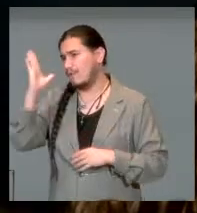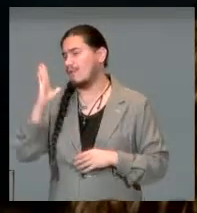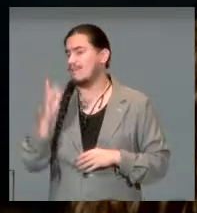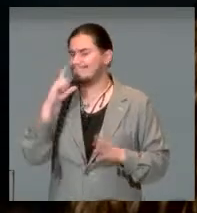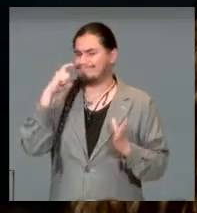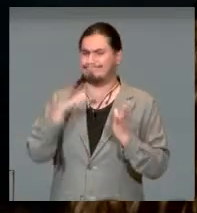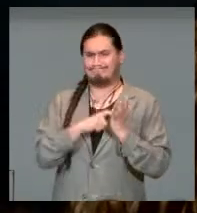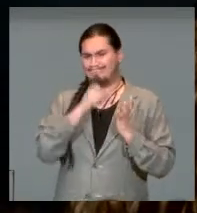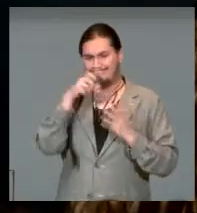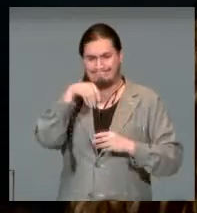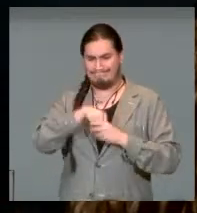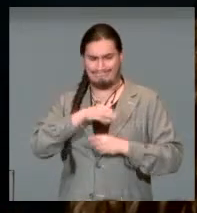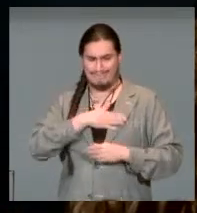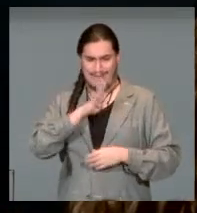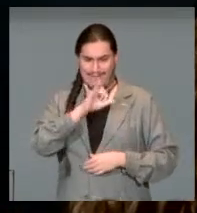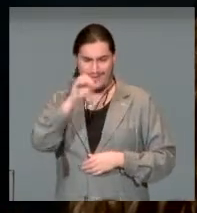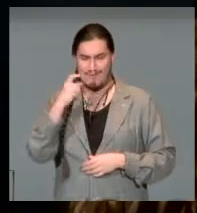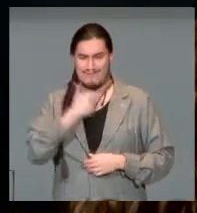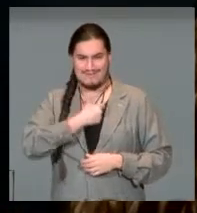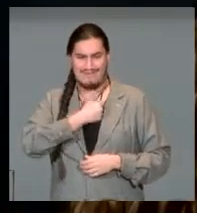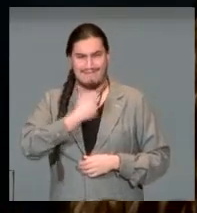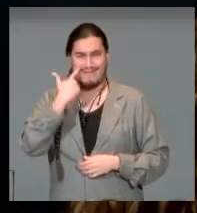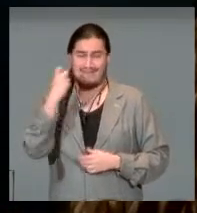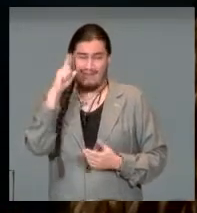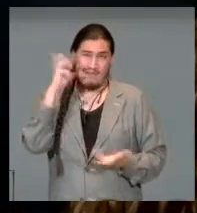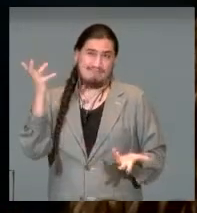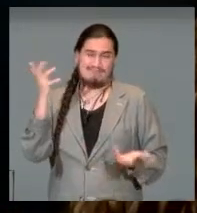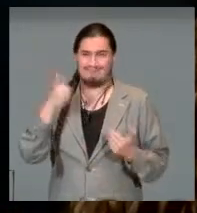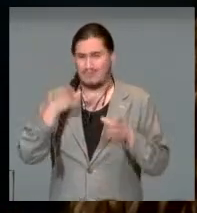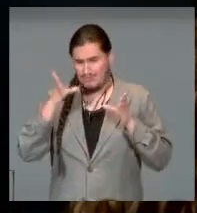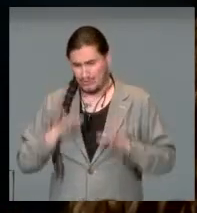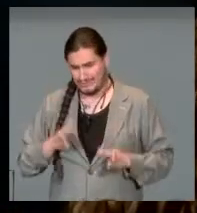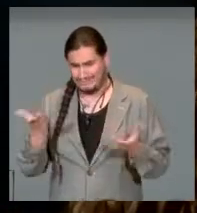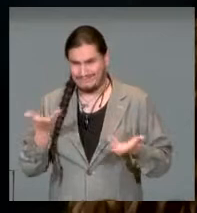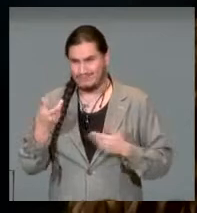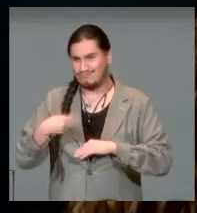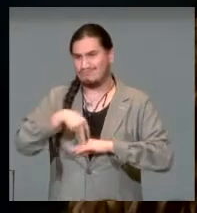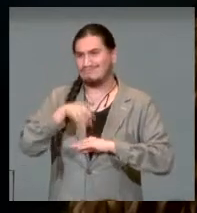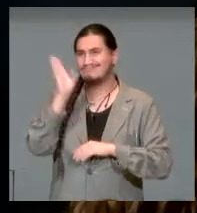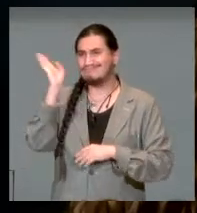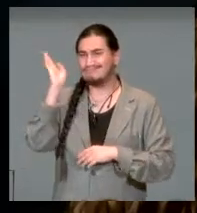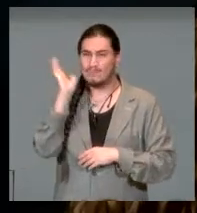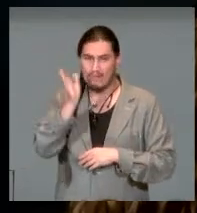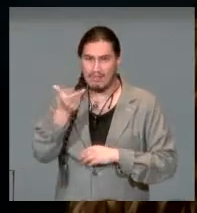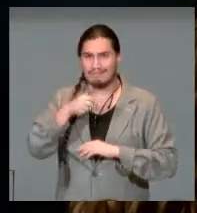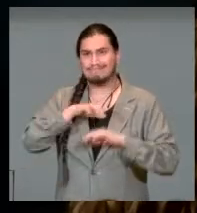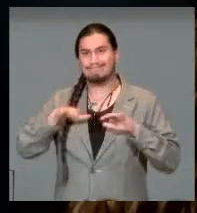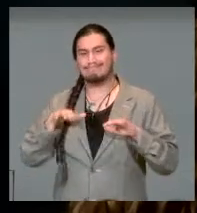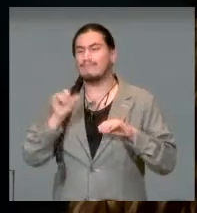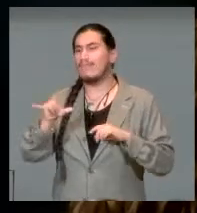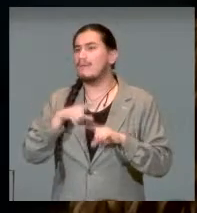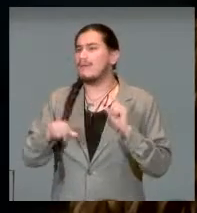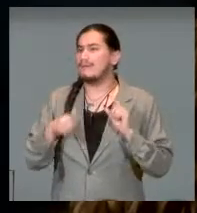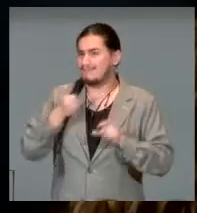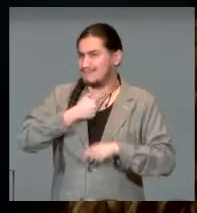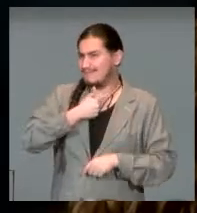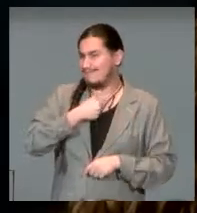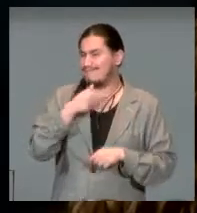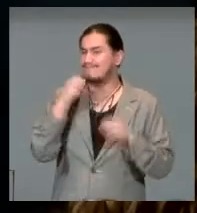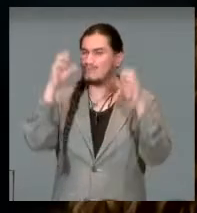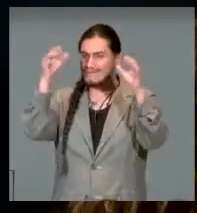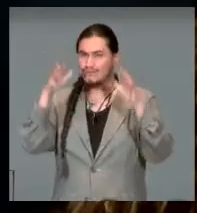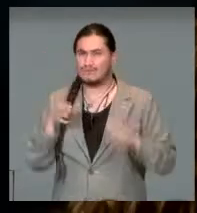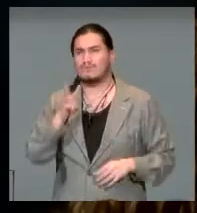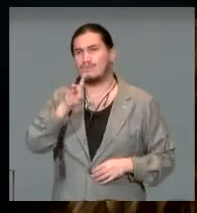I didn't put my bio myself because I figure I'm just one person here standing up at the podium. But I am a professor at Loyola